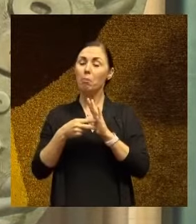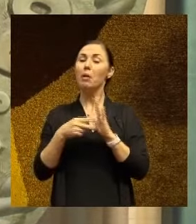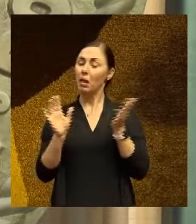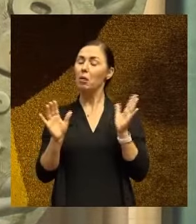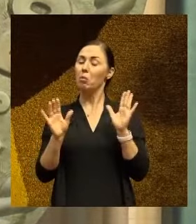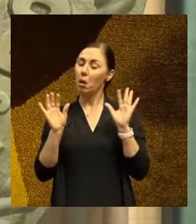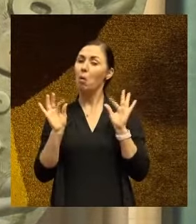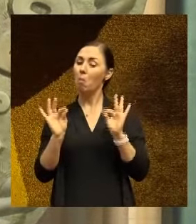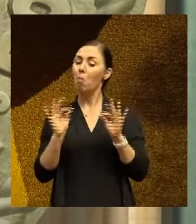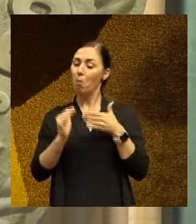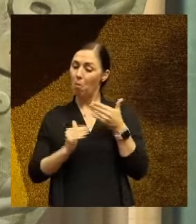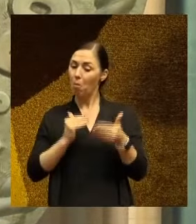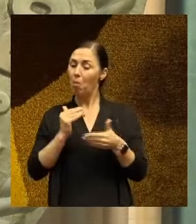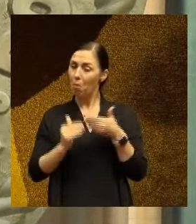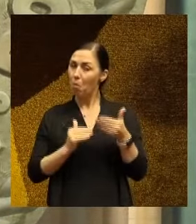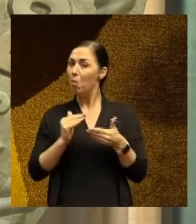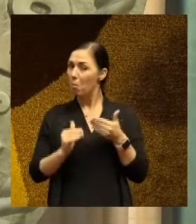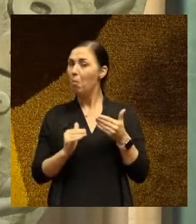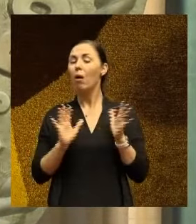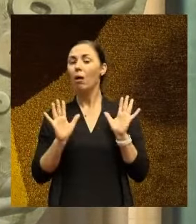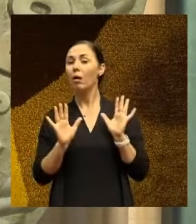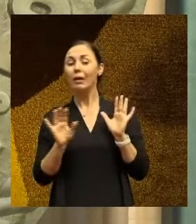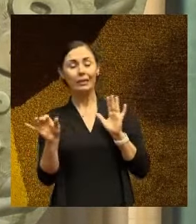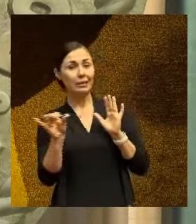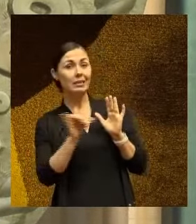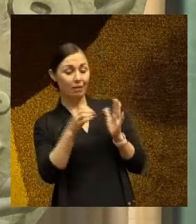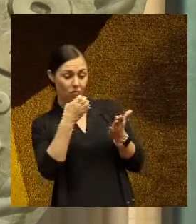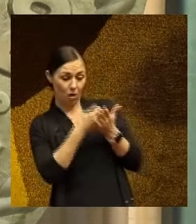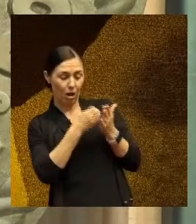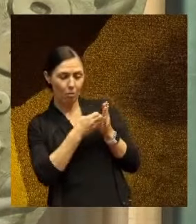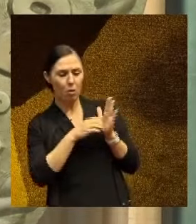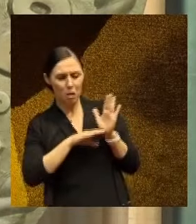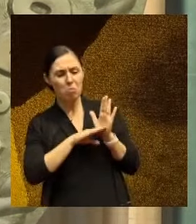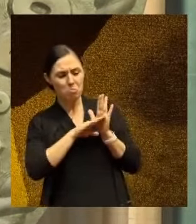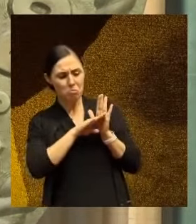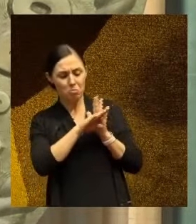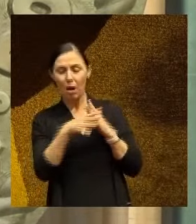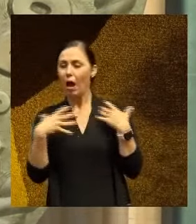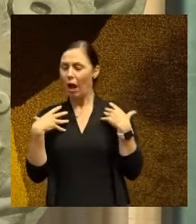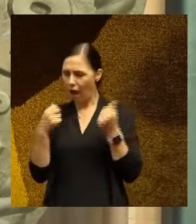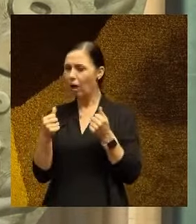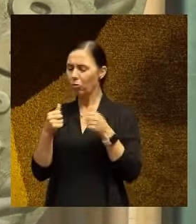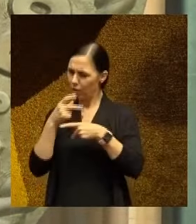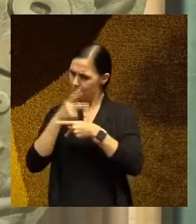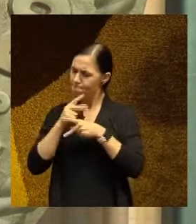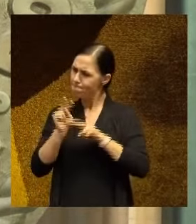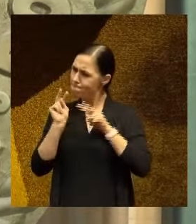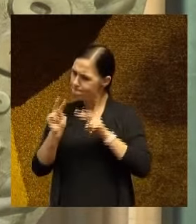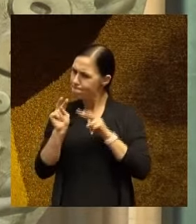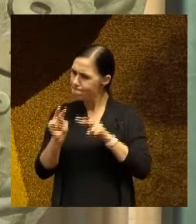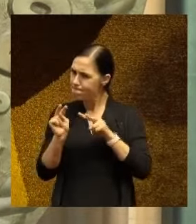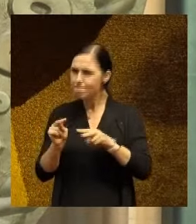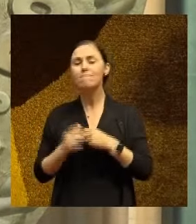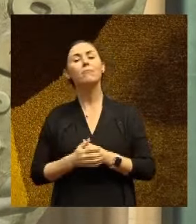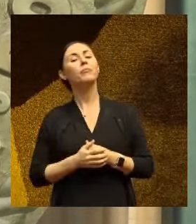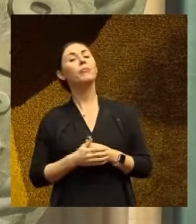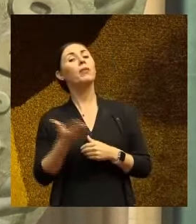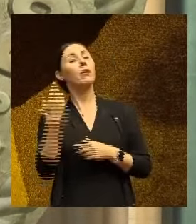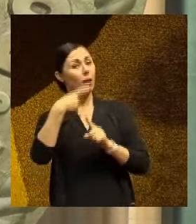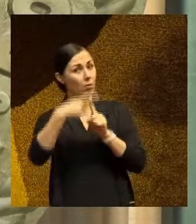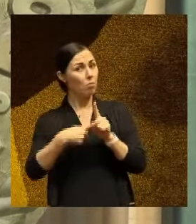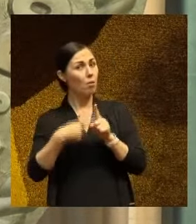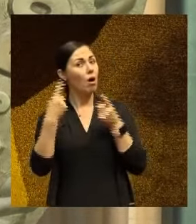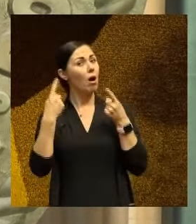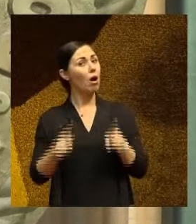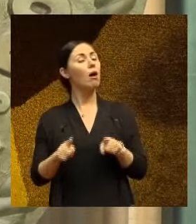do so with economic as well as health issues. As you heard last month, we now expect